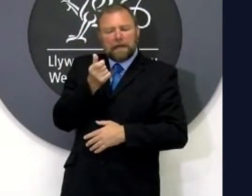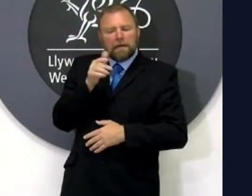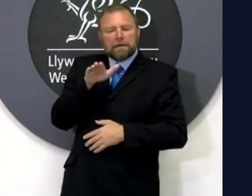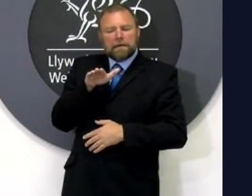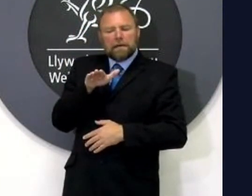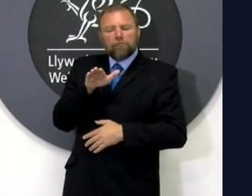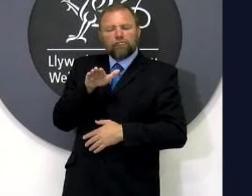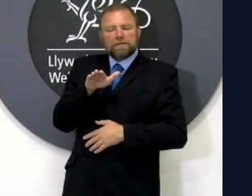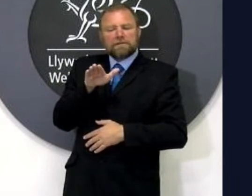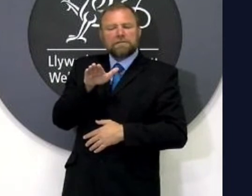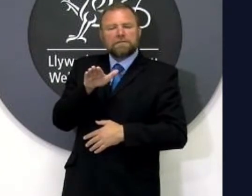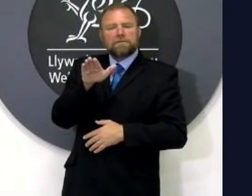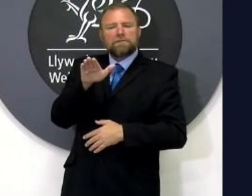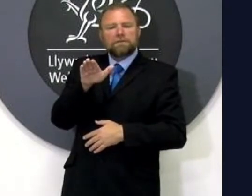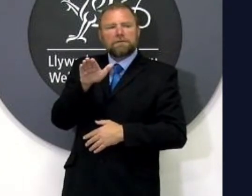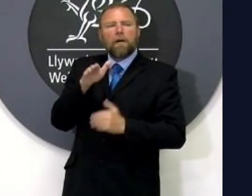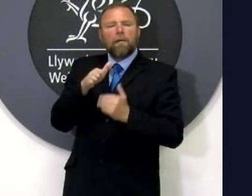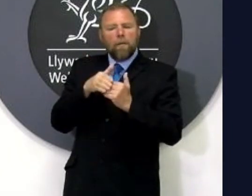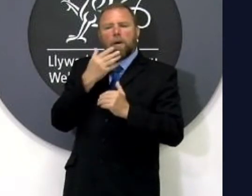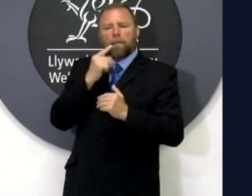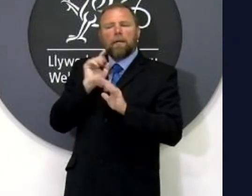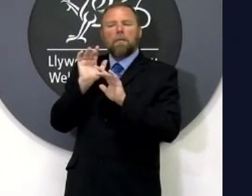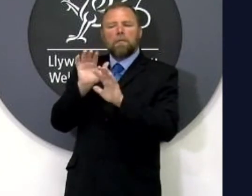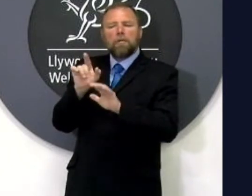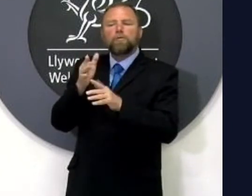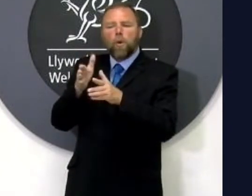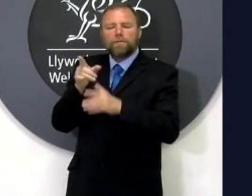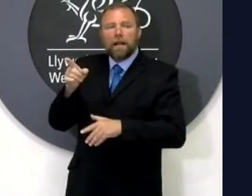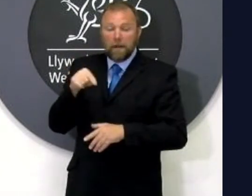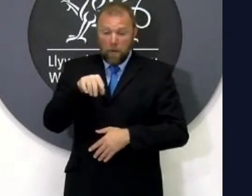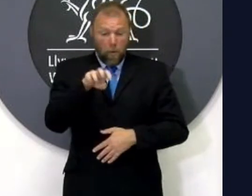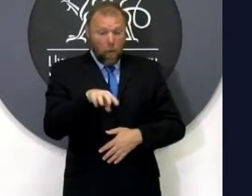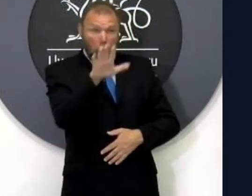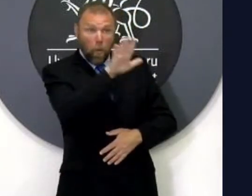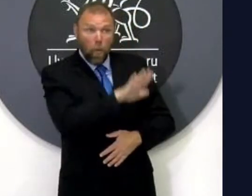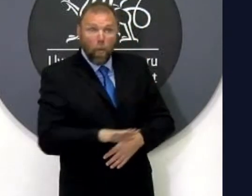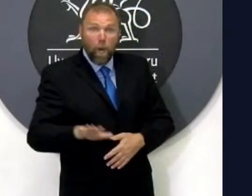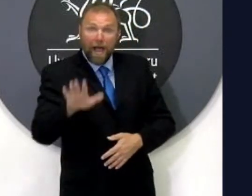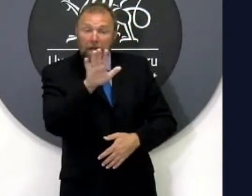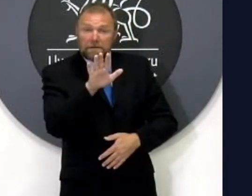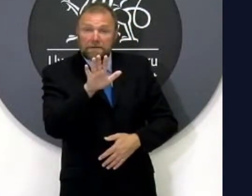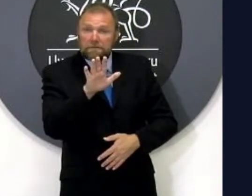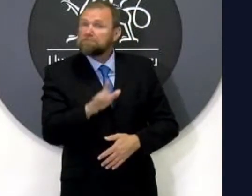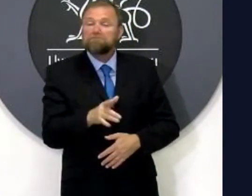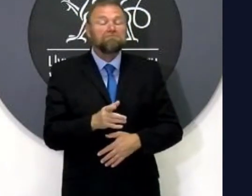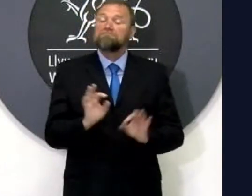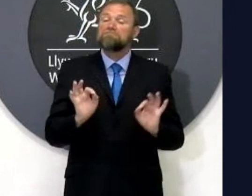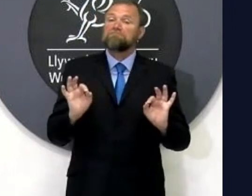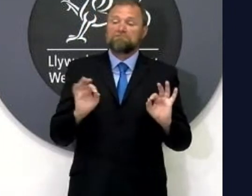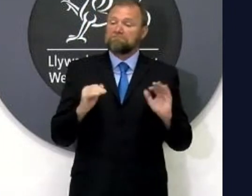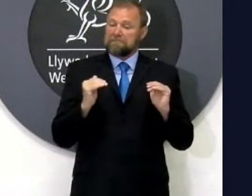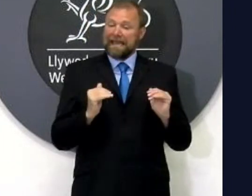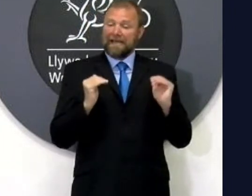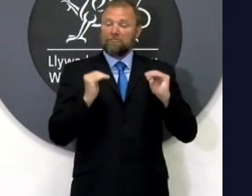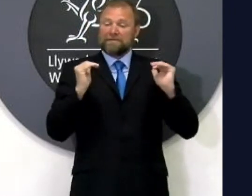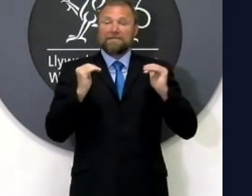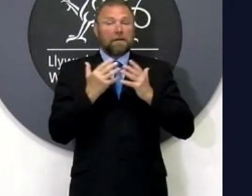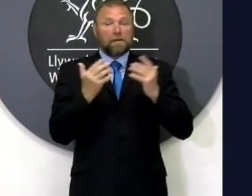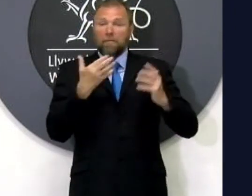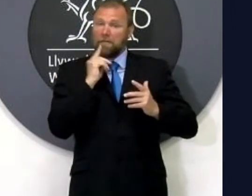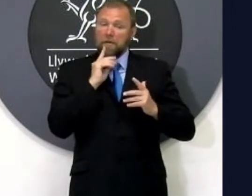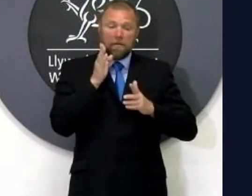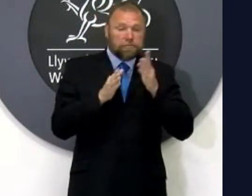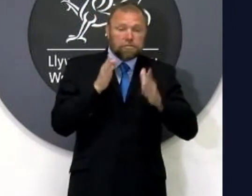any of our Welsh hospitals at the moment any increase in case numbers or in severity or in people